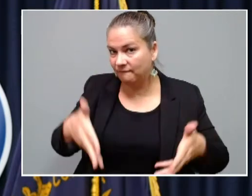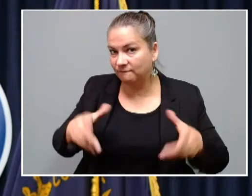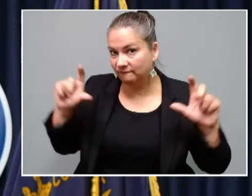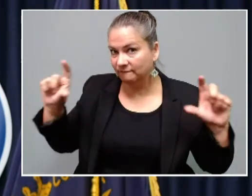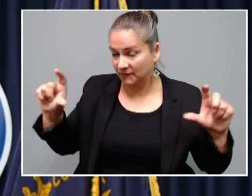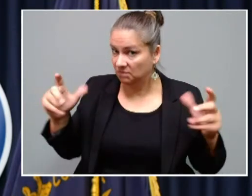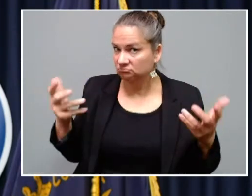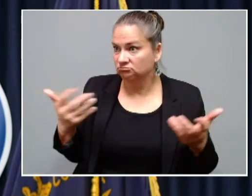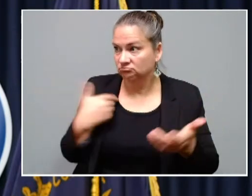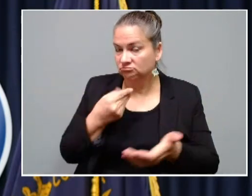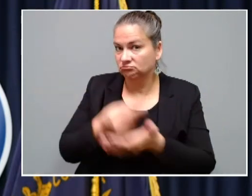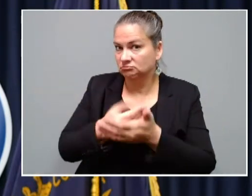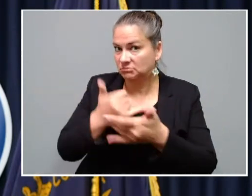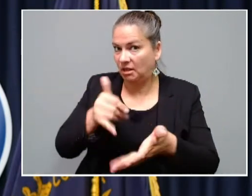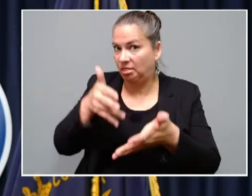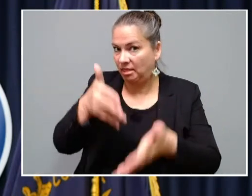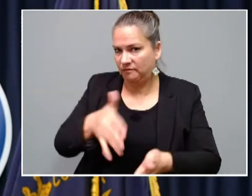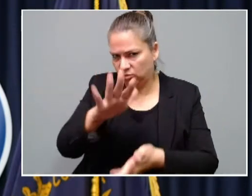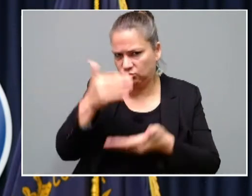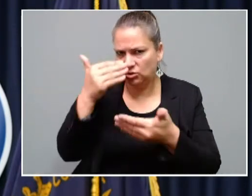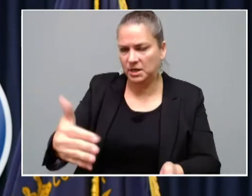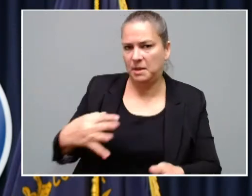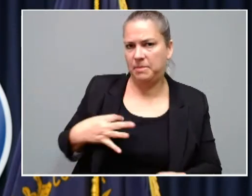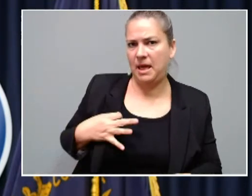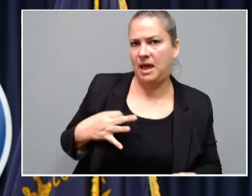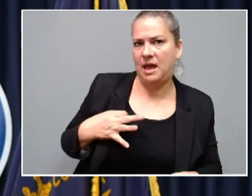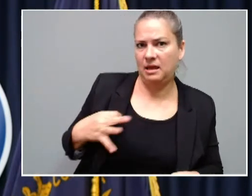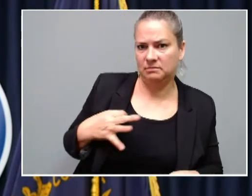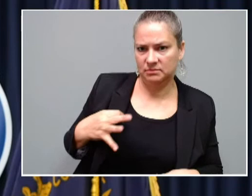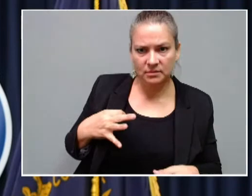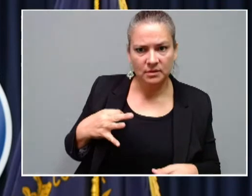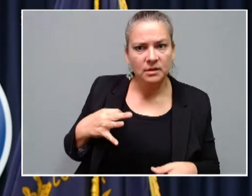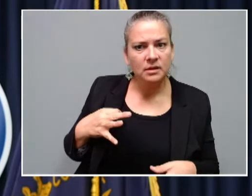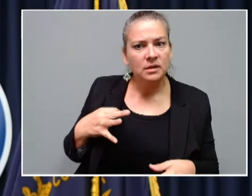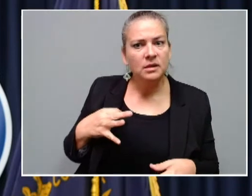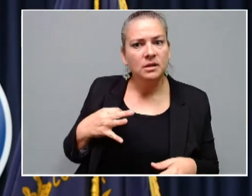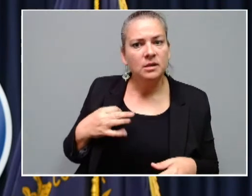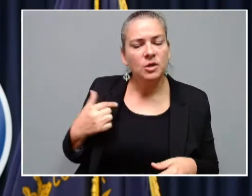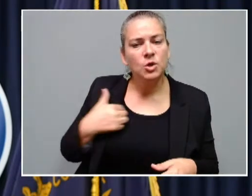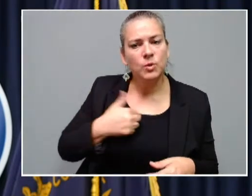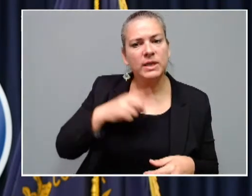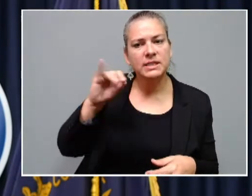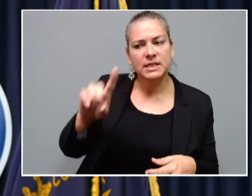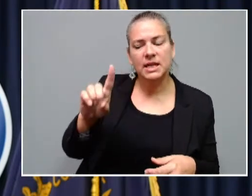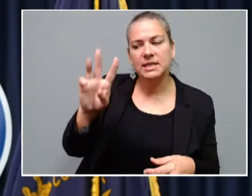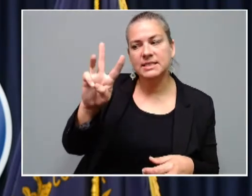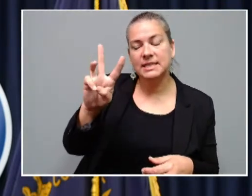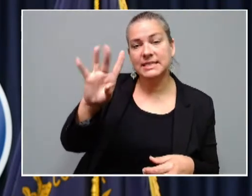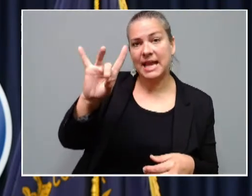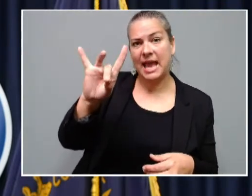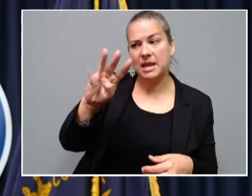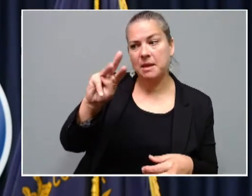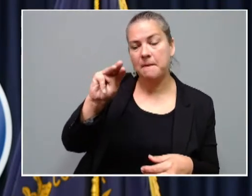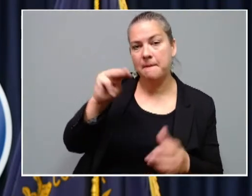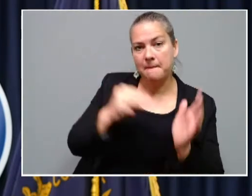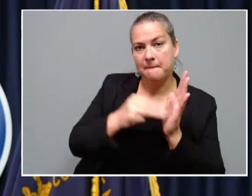amount. Go on and apply for that. We've done 68 million direct from the state. We provided another